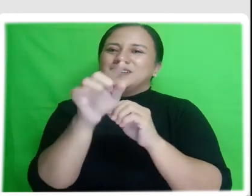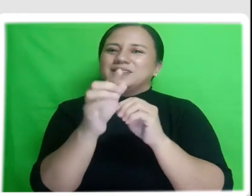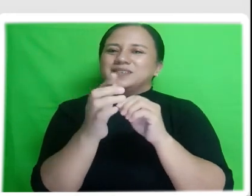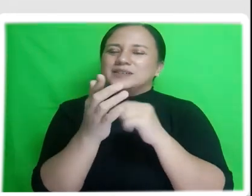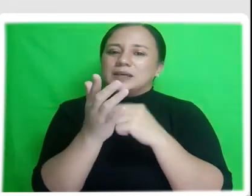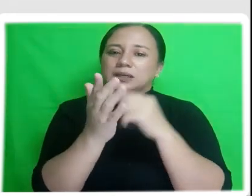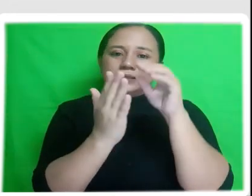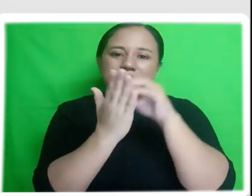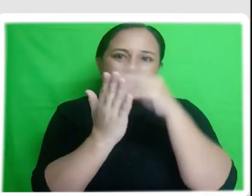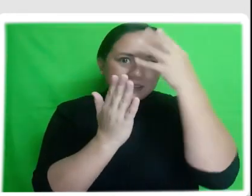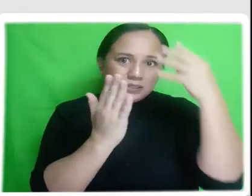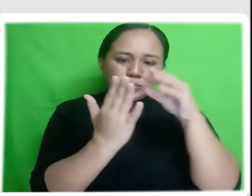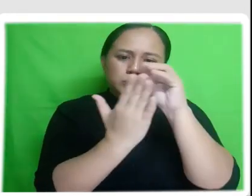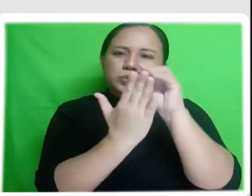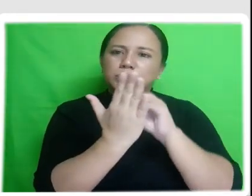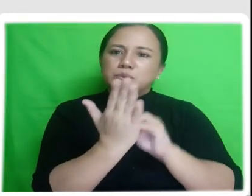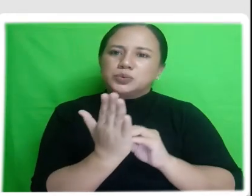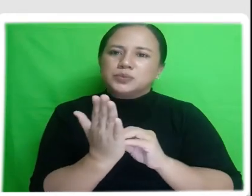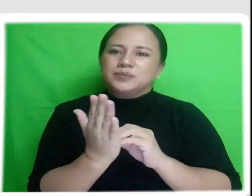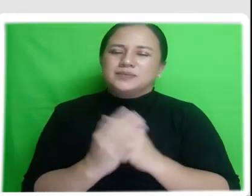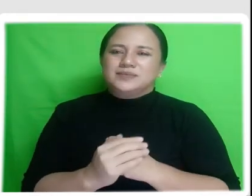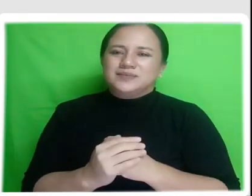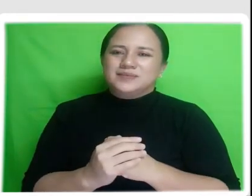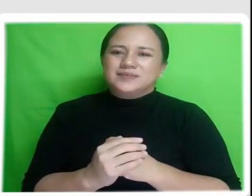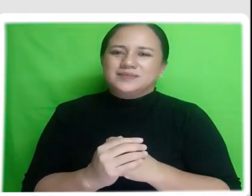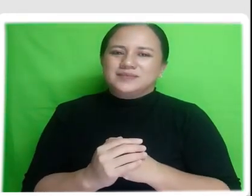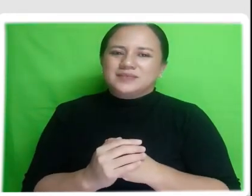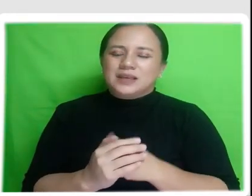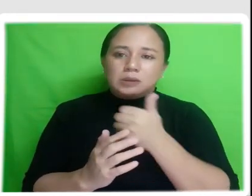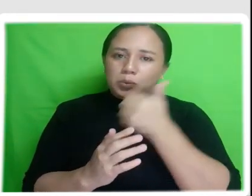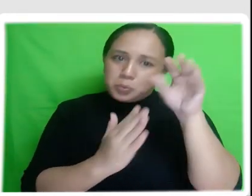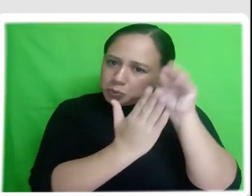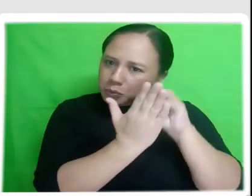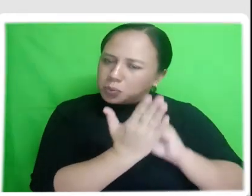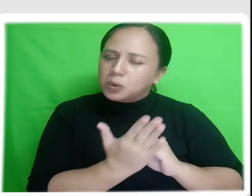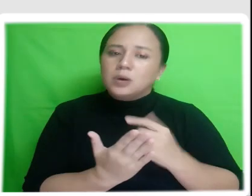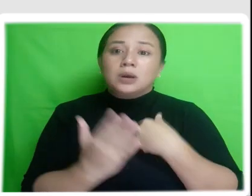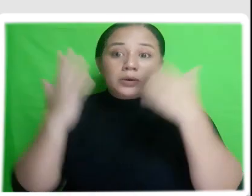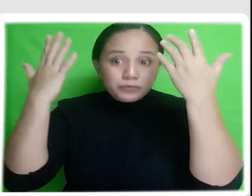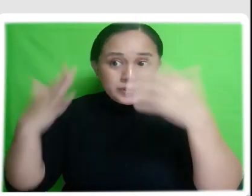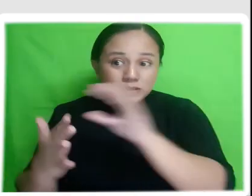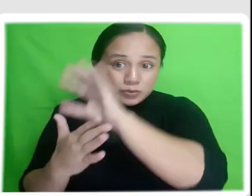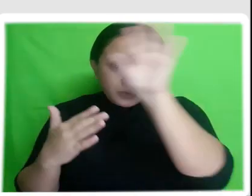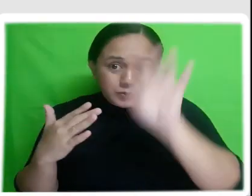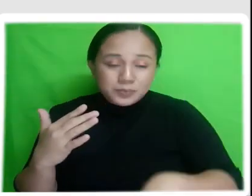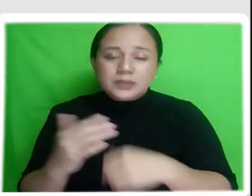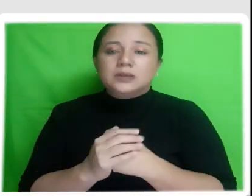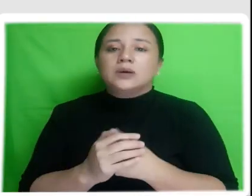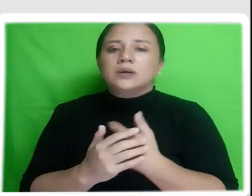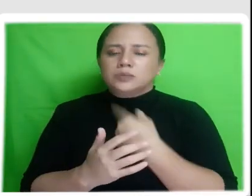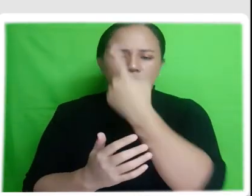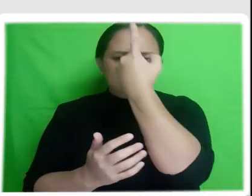advocacy, in citizenship, and others. And after you have written this down, ask yourself,